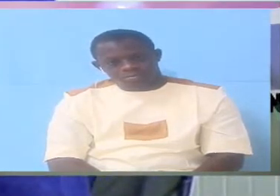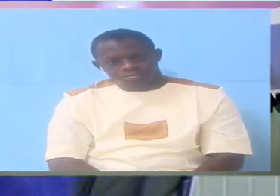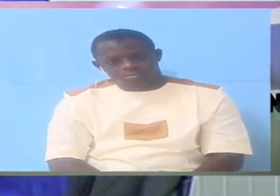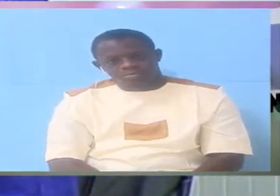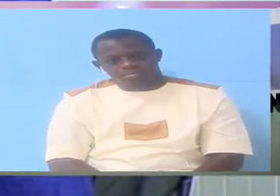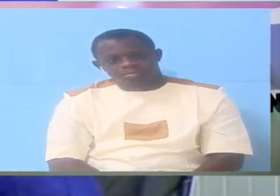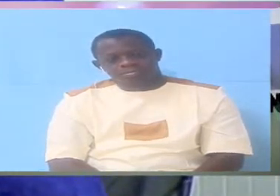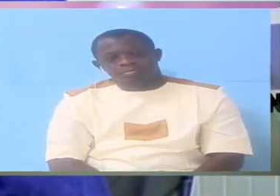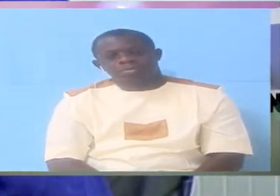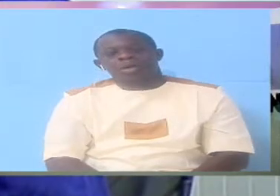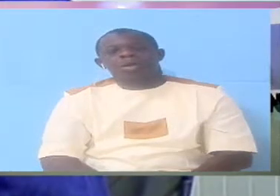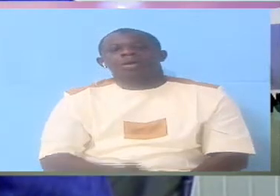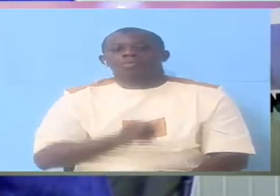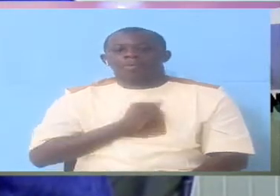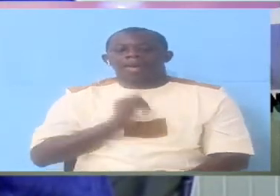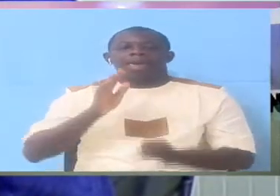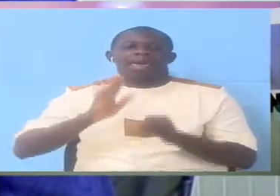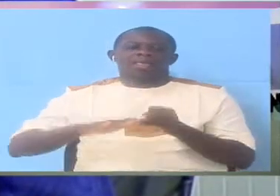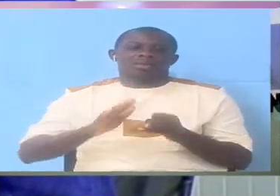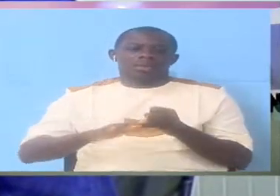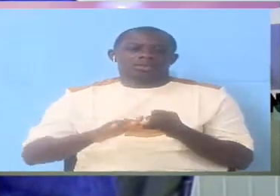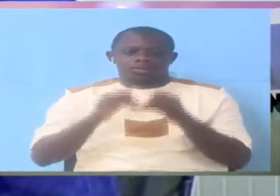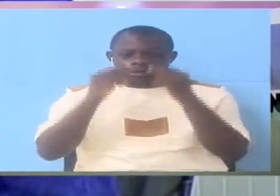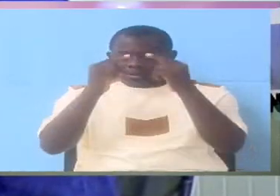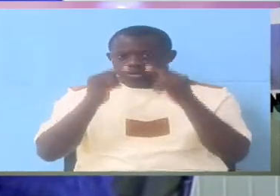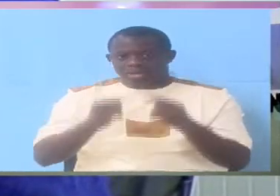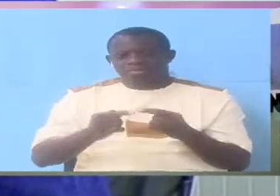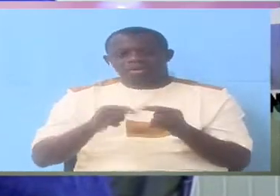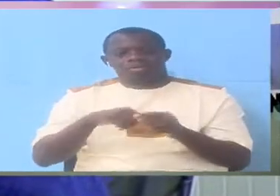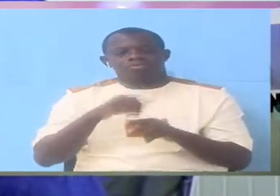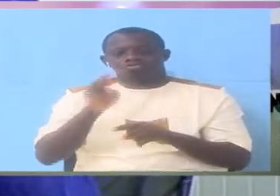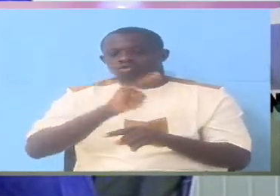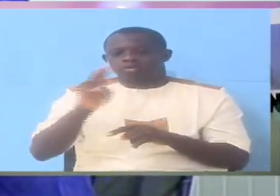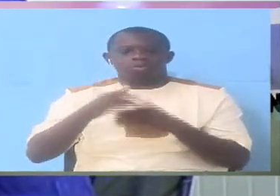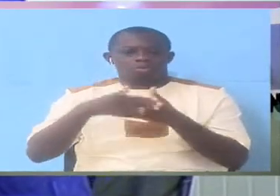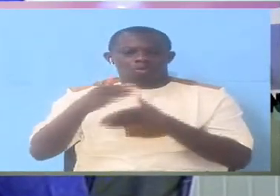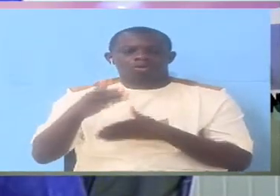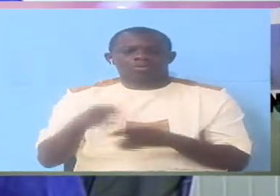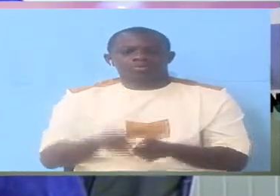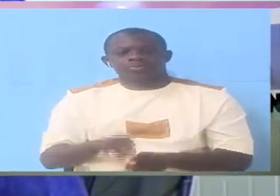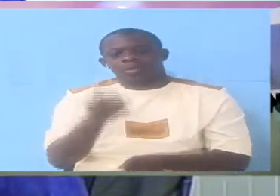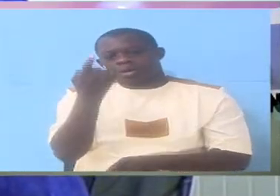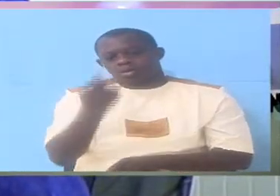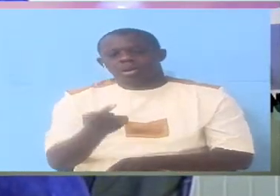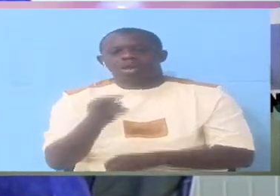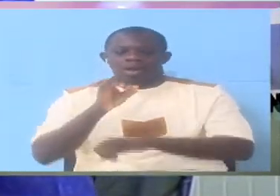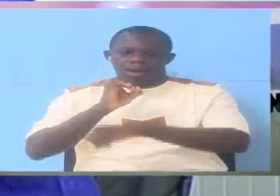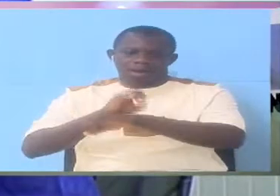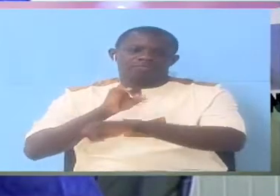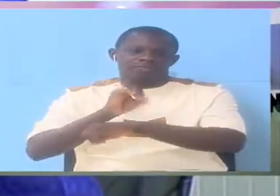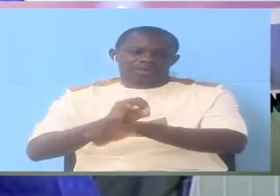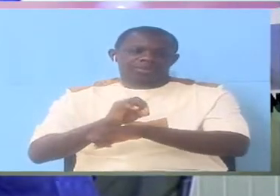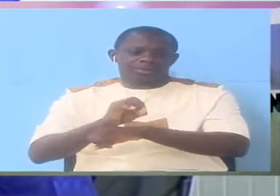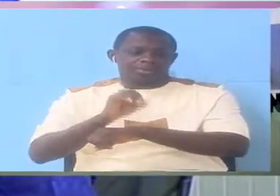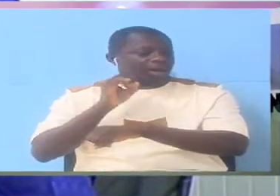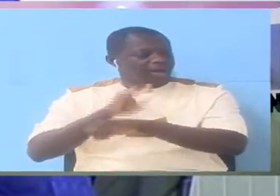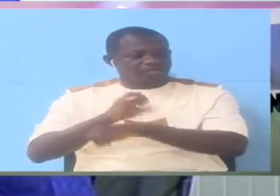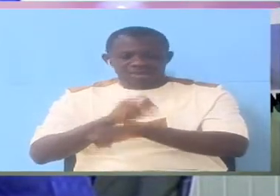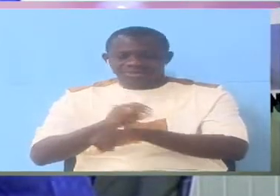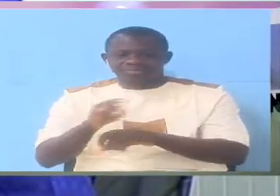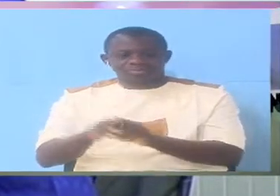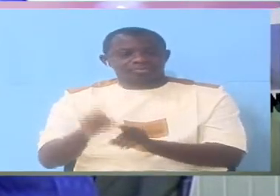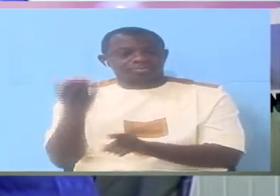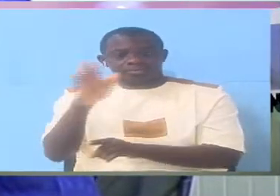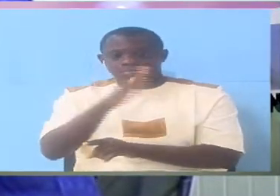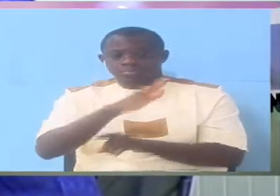What I want to end with is not much. Just a piece of advice, maybe to any government. Just a